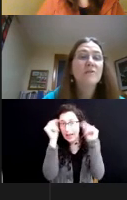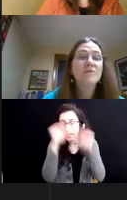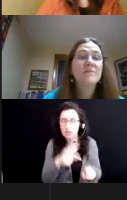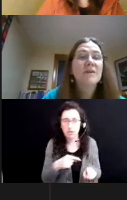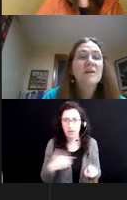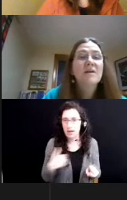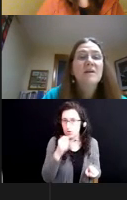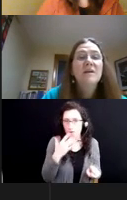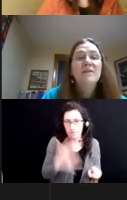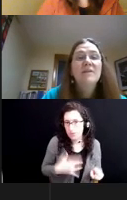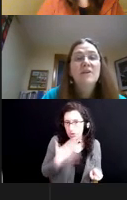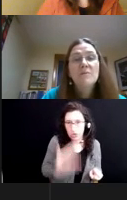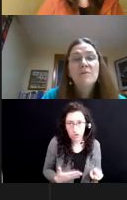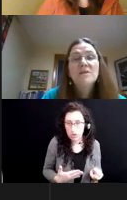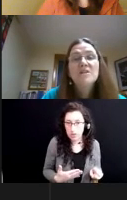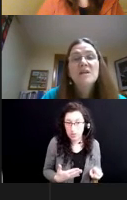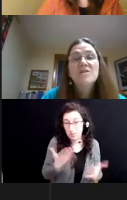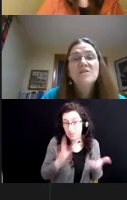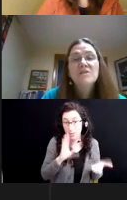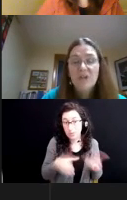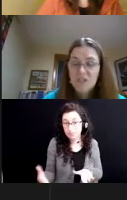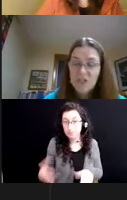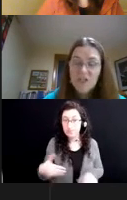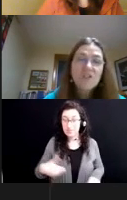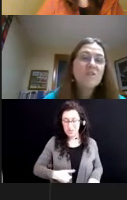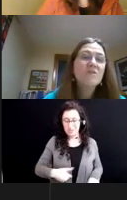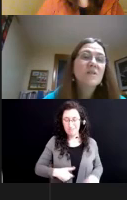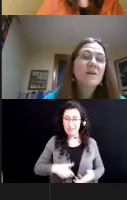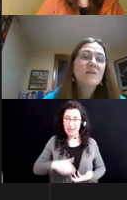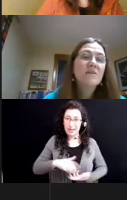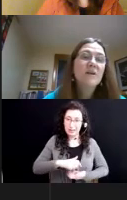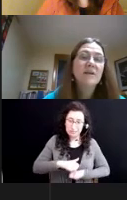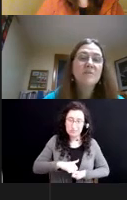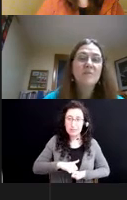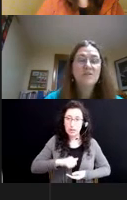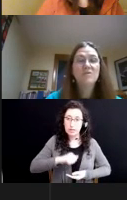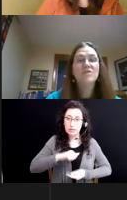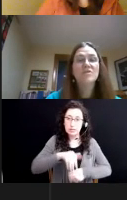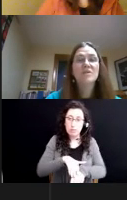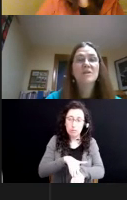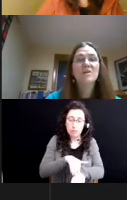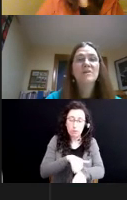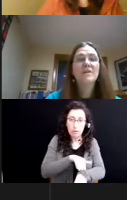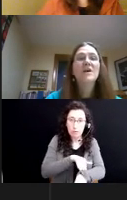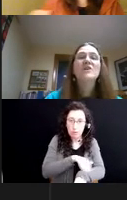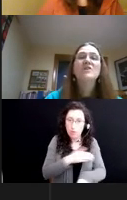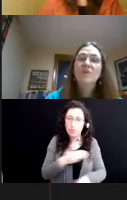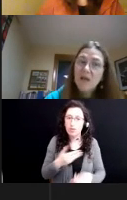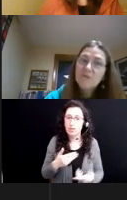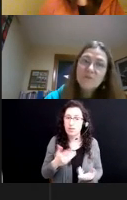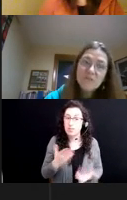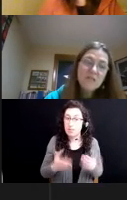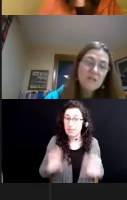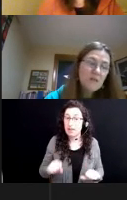and you might lose them. Their gut motility changes, their digestion slows down, and especially in horses, you can get colic.